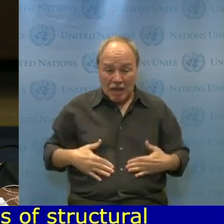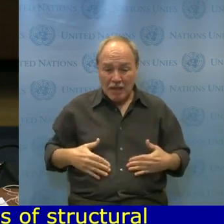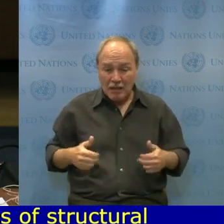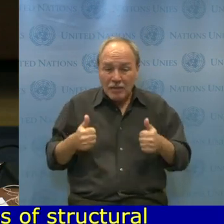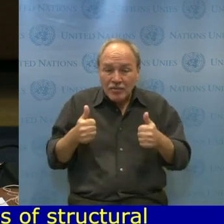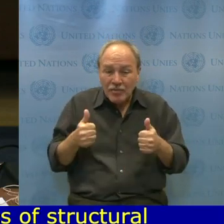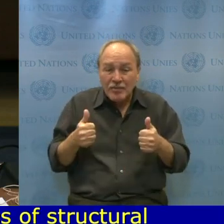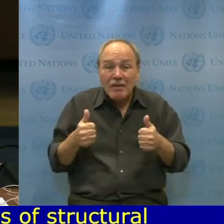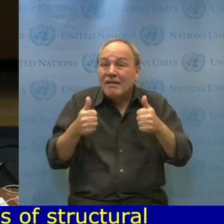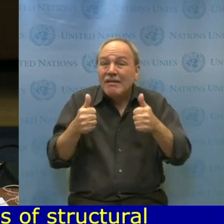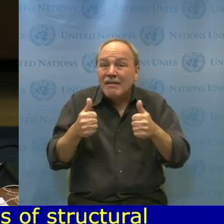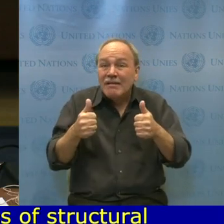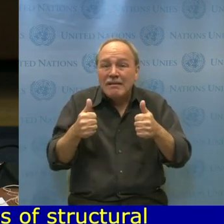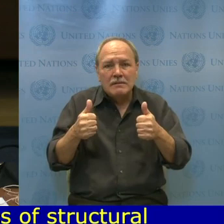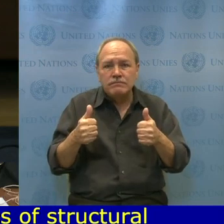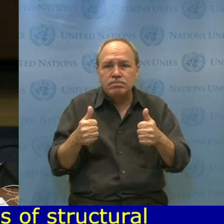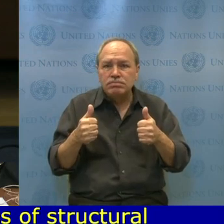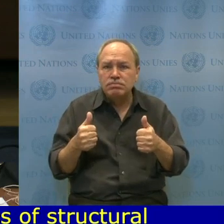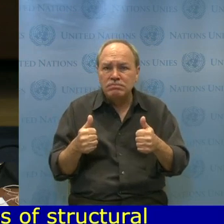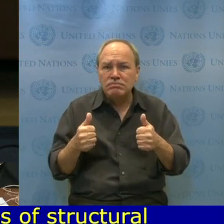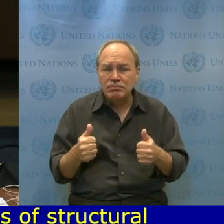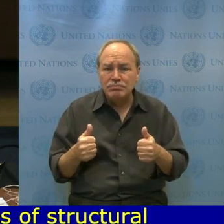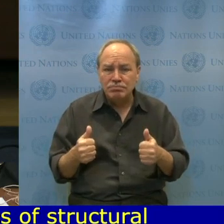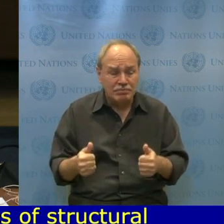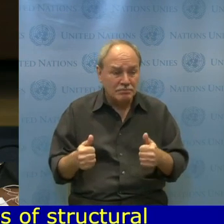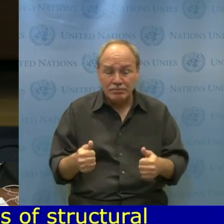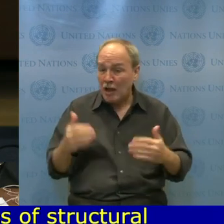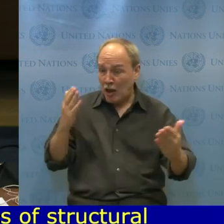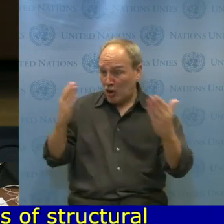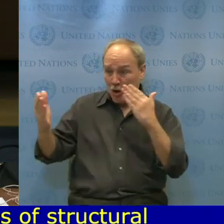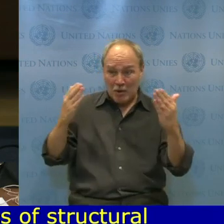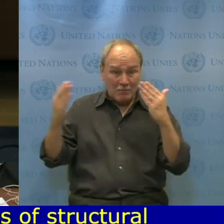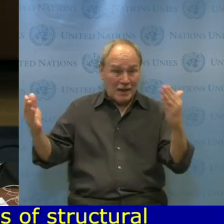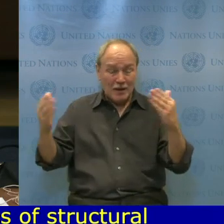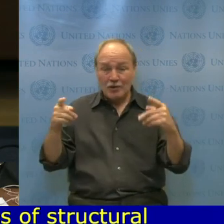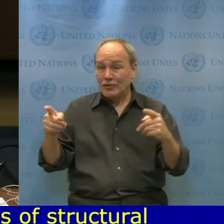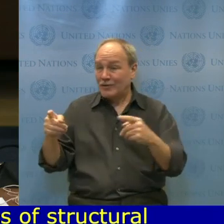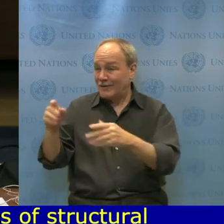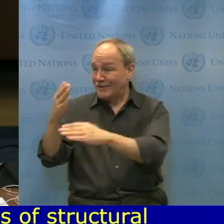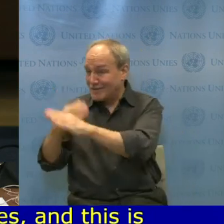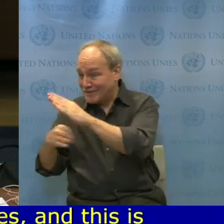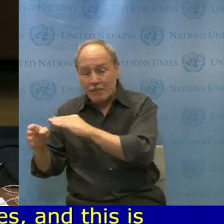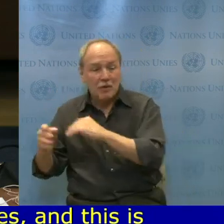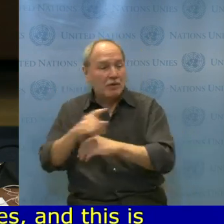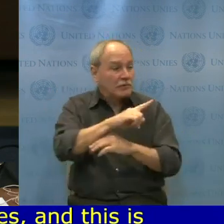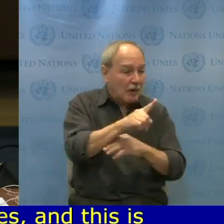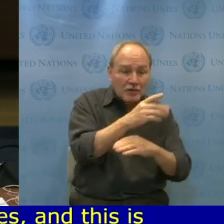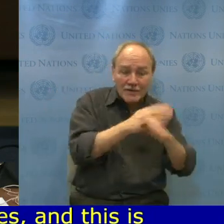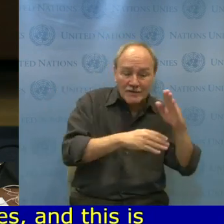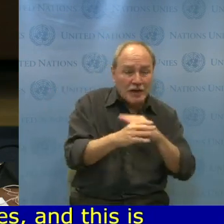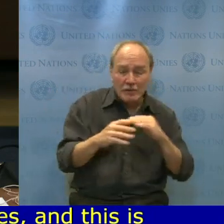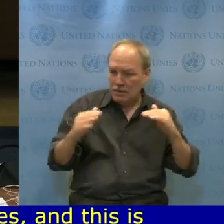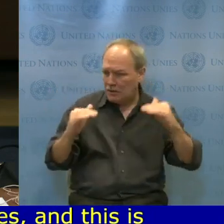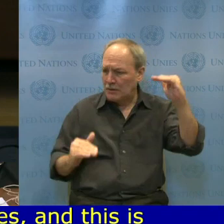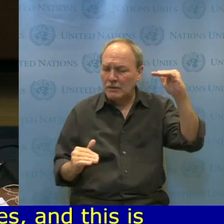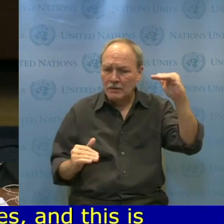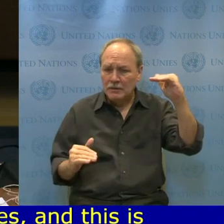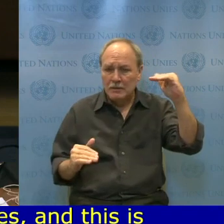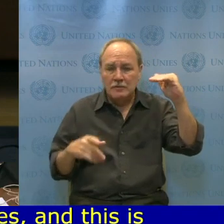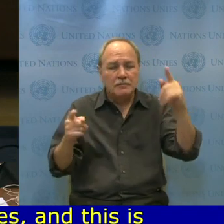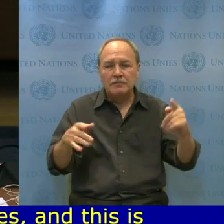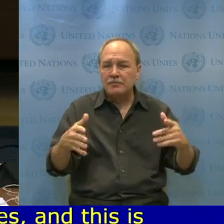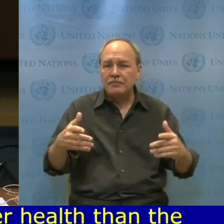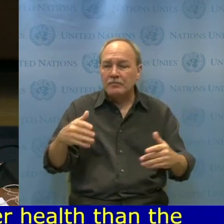the population in general. For example, we're at high risk of falling ill, of succumbing